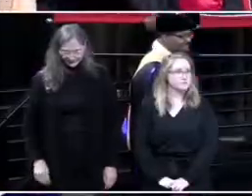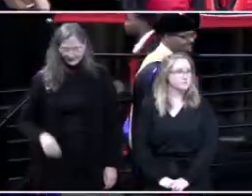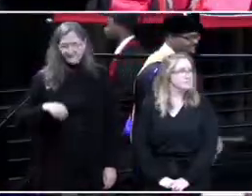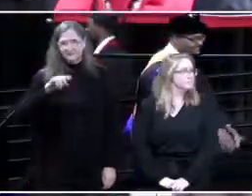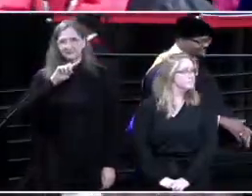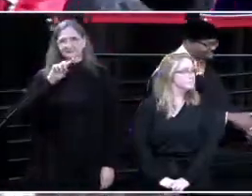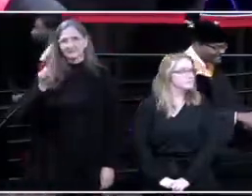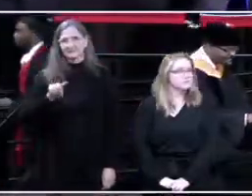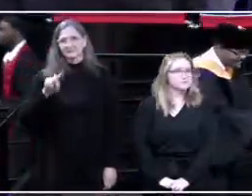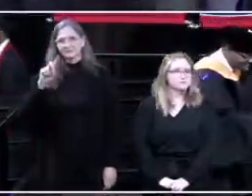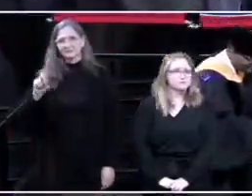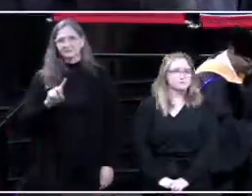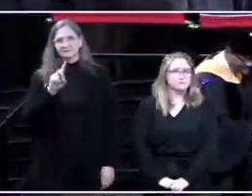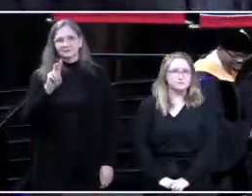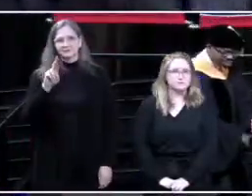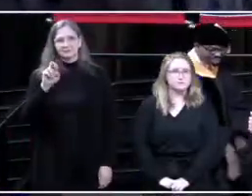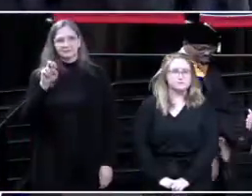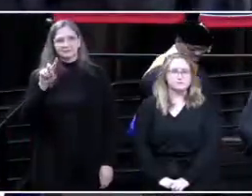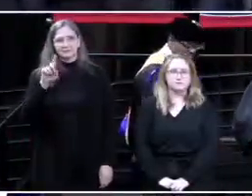Zachary Dylan Bradford.